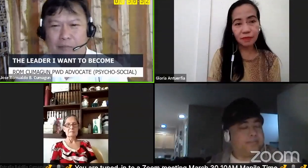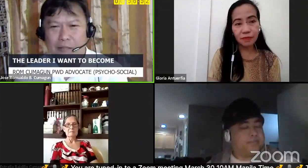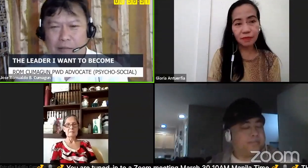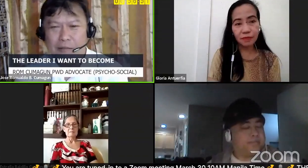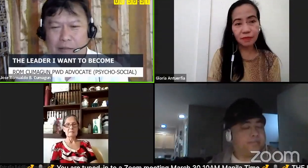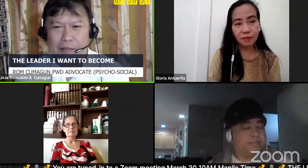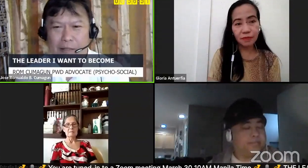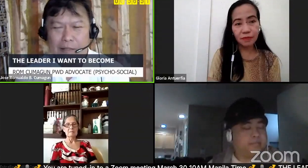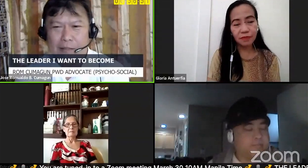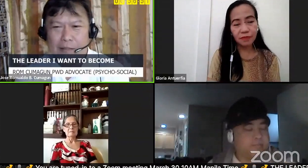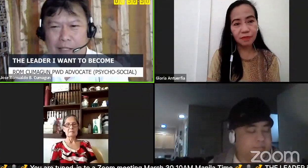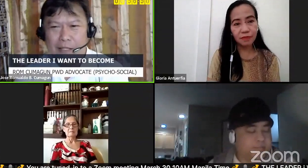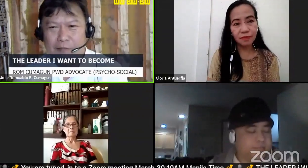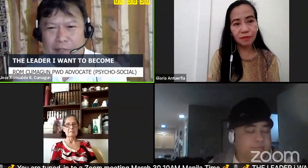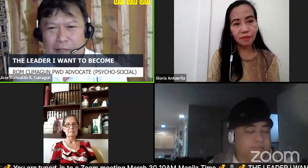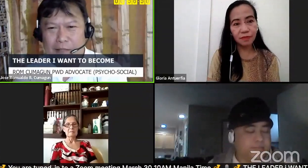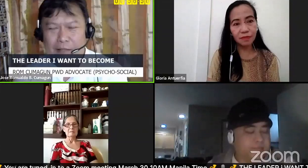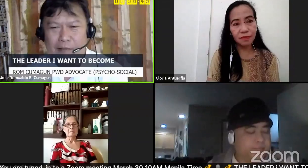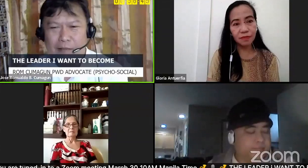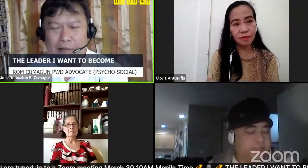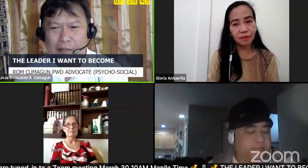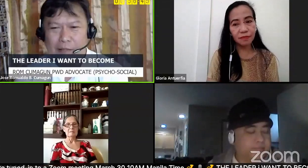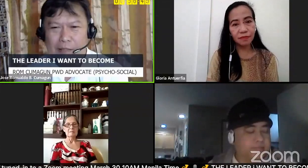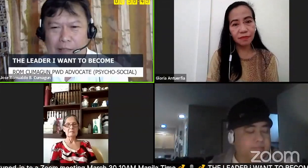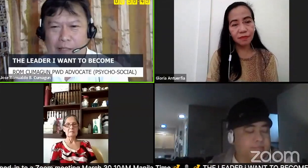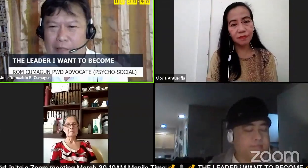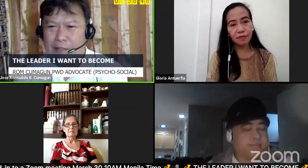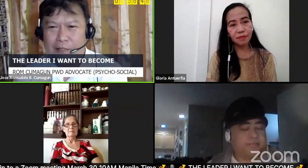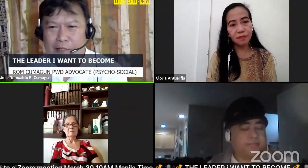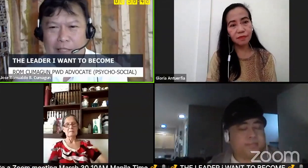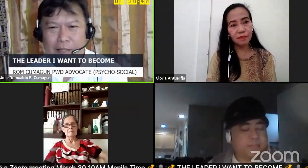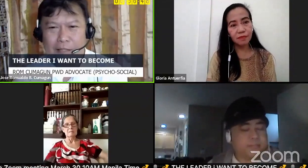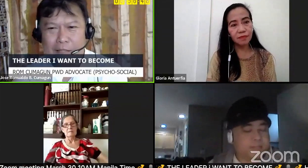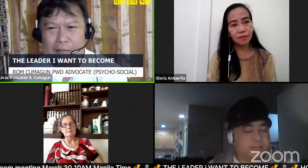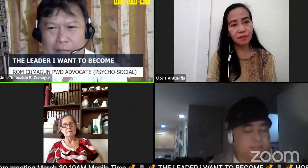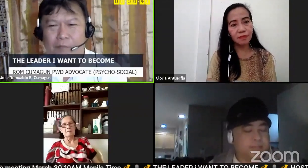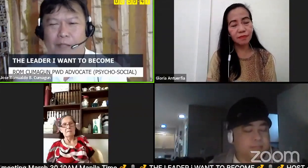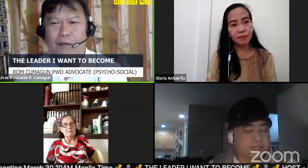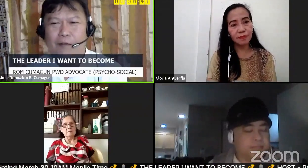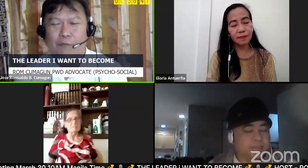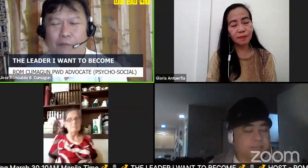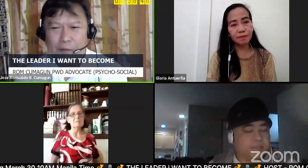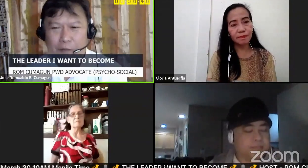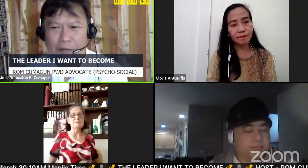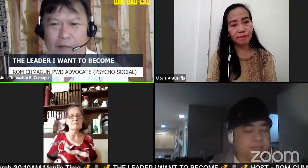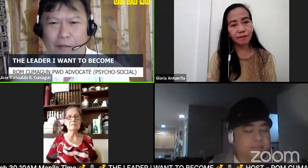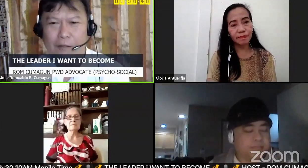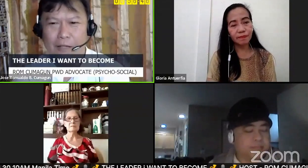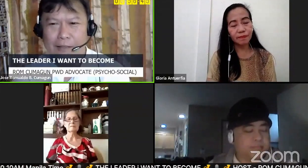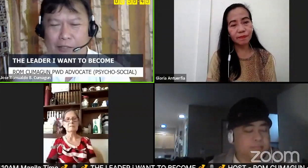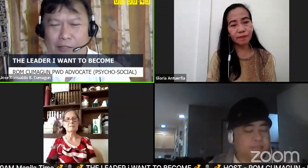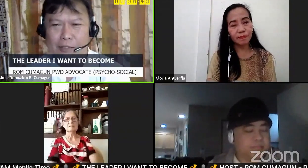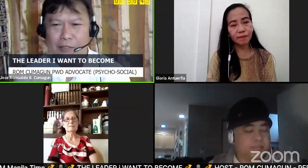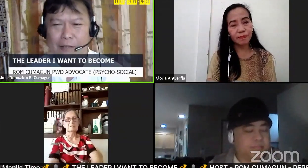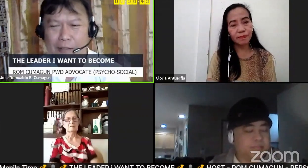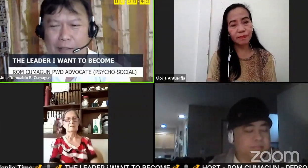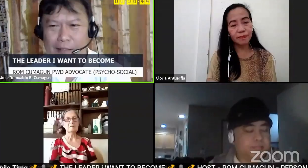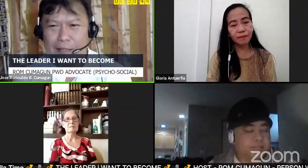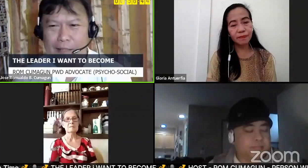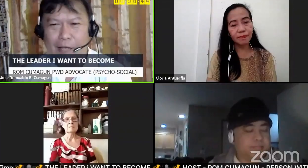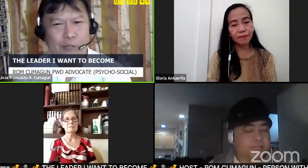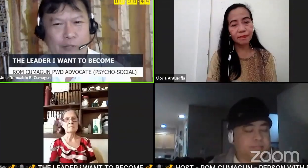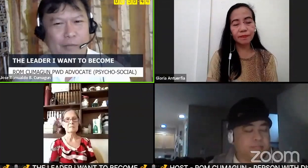top management, they have decided that this is not the time for online